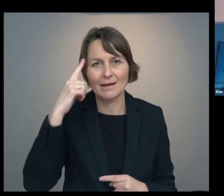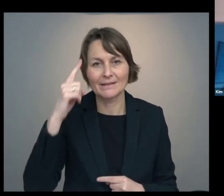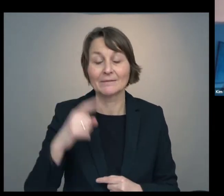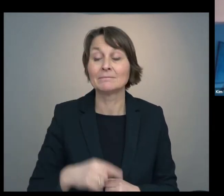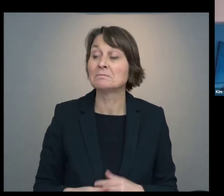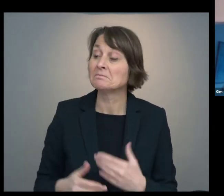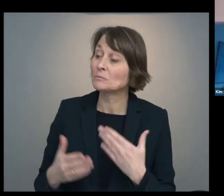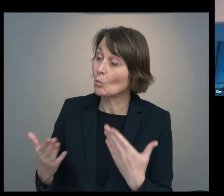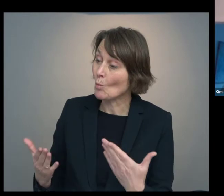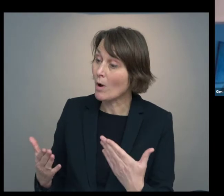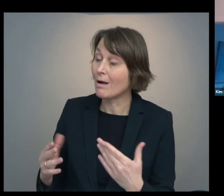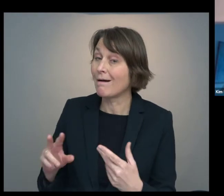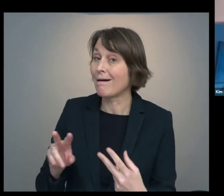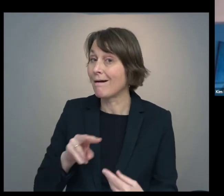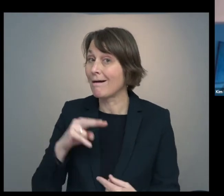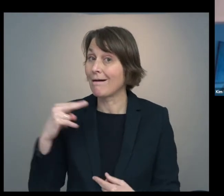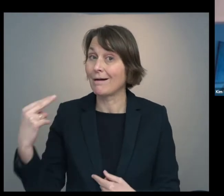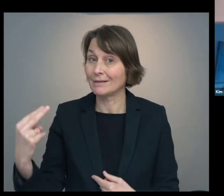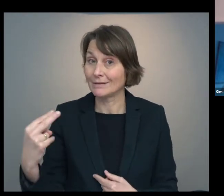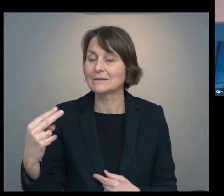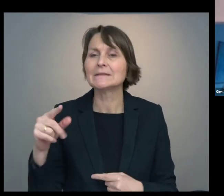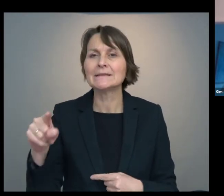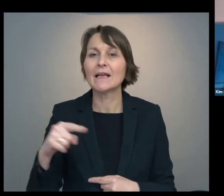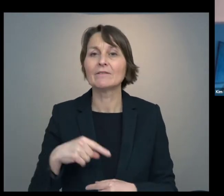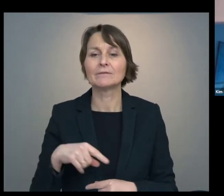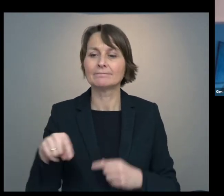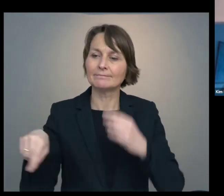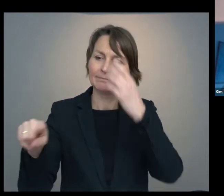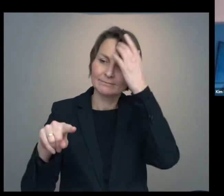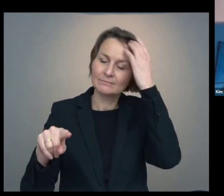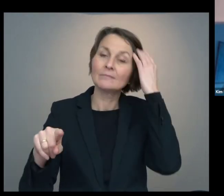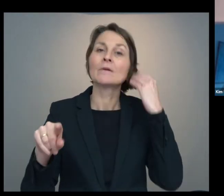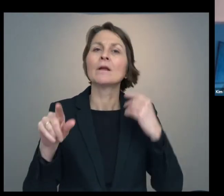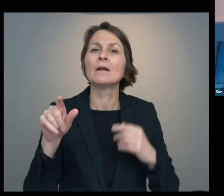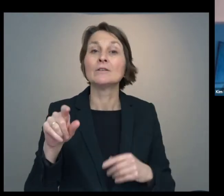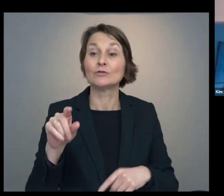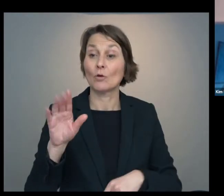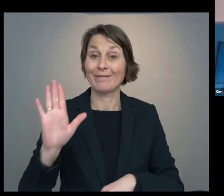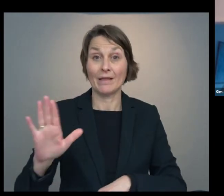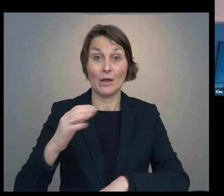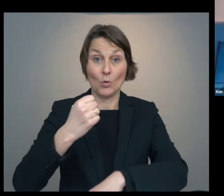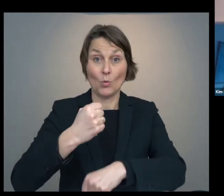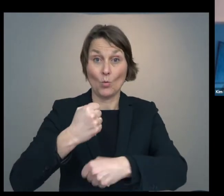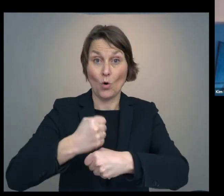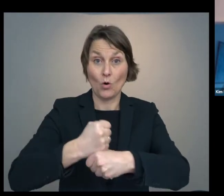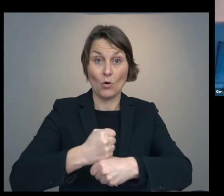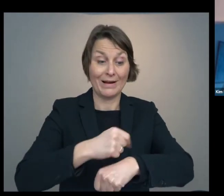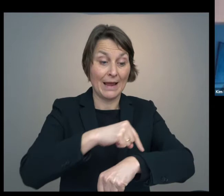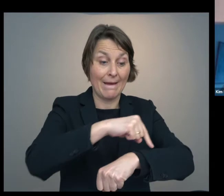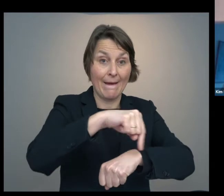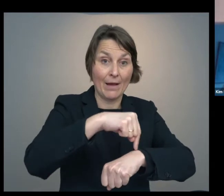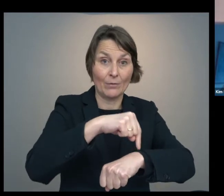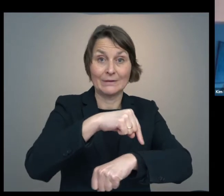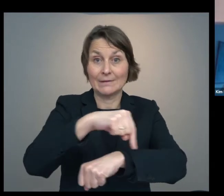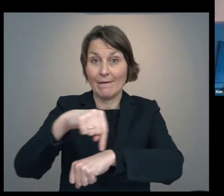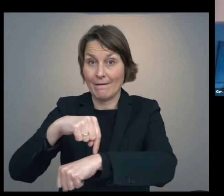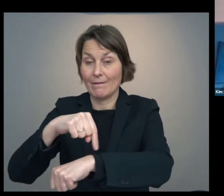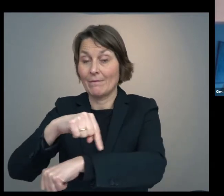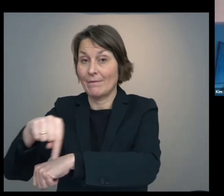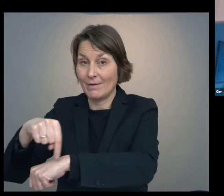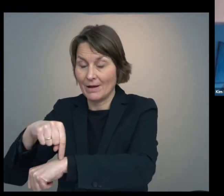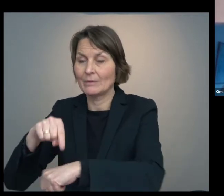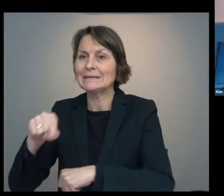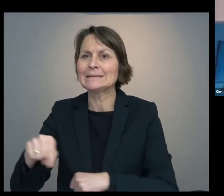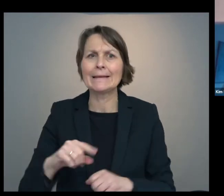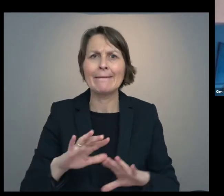it deserves. I guess the flip side is if you pay people to contribute outside of their work hours, it